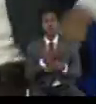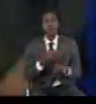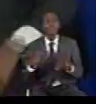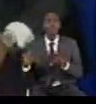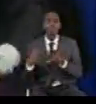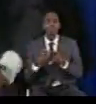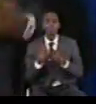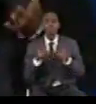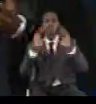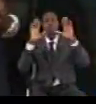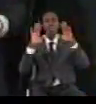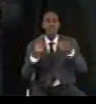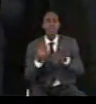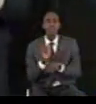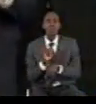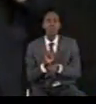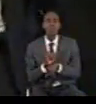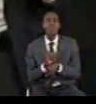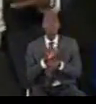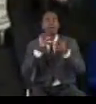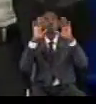Come and do a miracle.